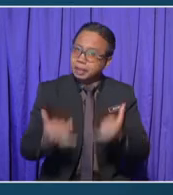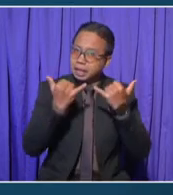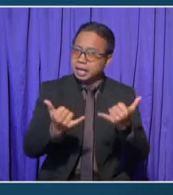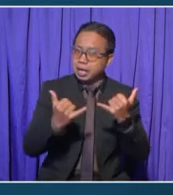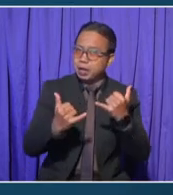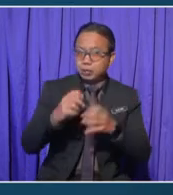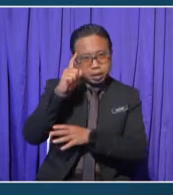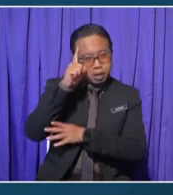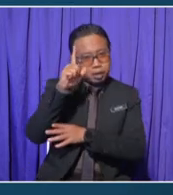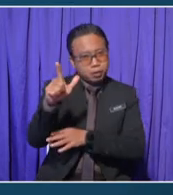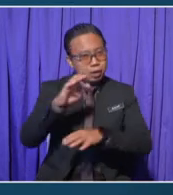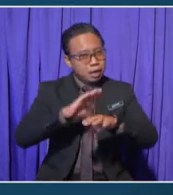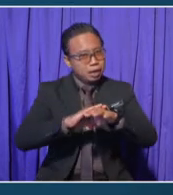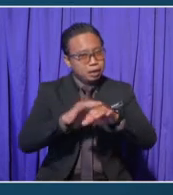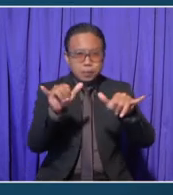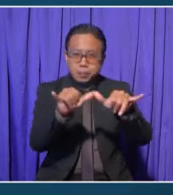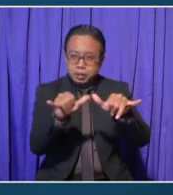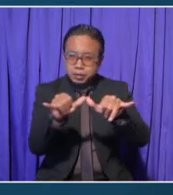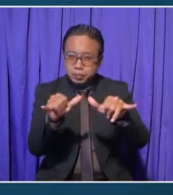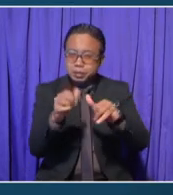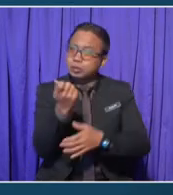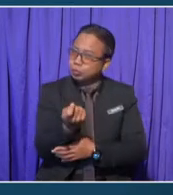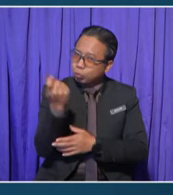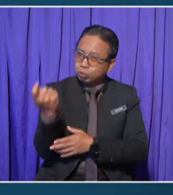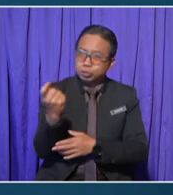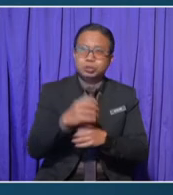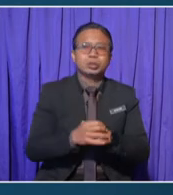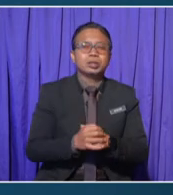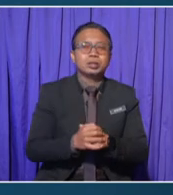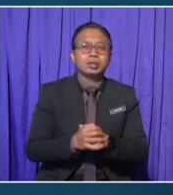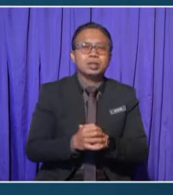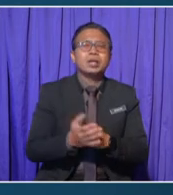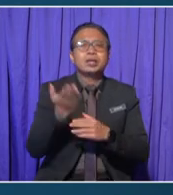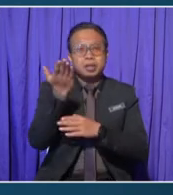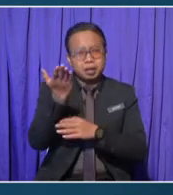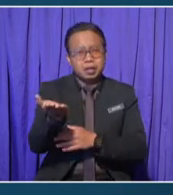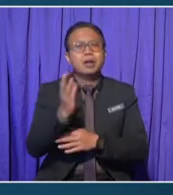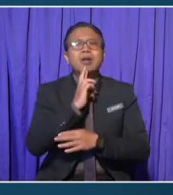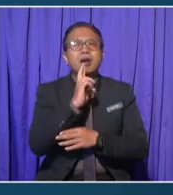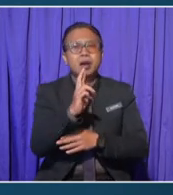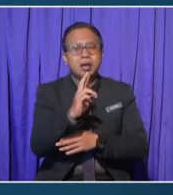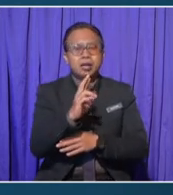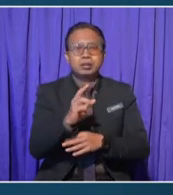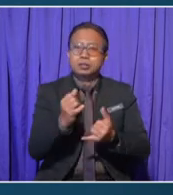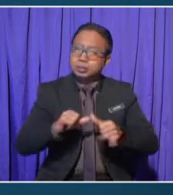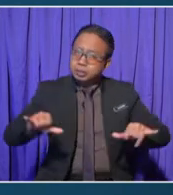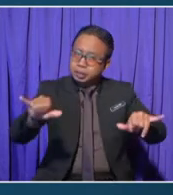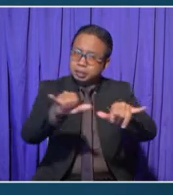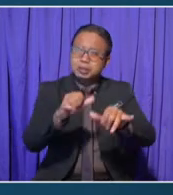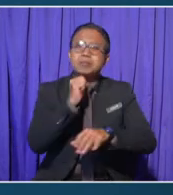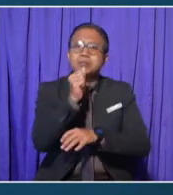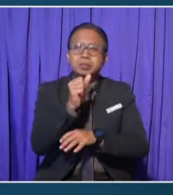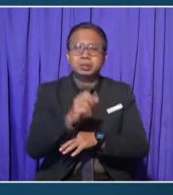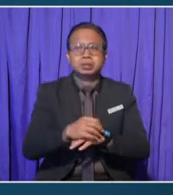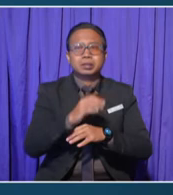Now, let's look at the measurement tools. There are non-standard units and